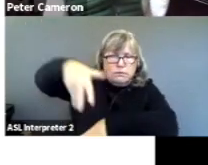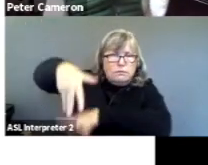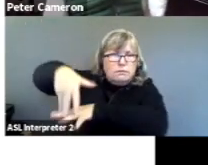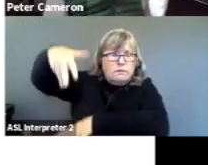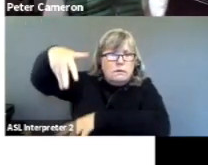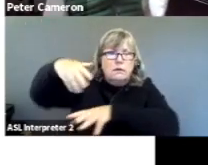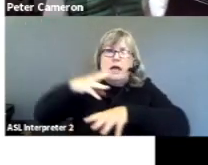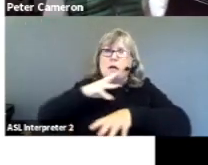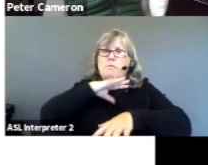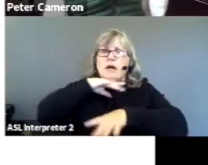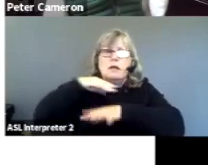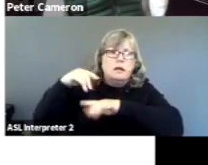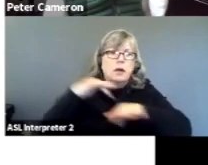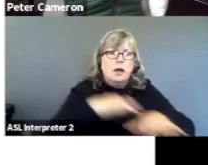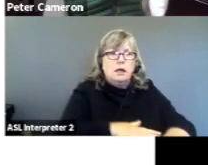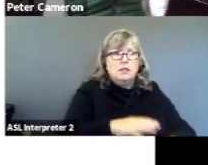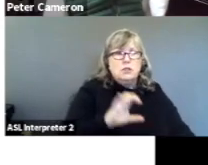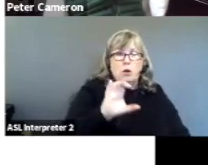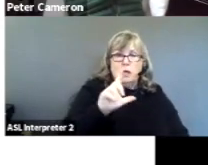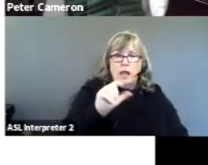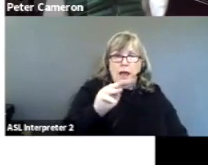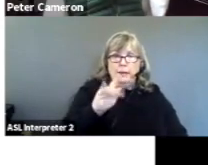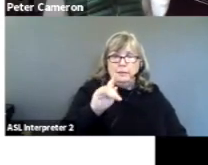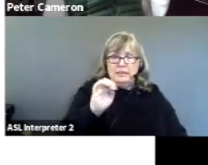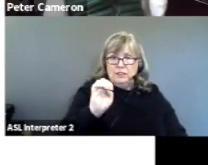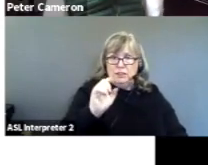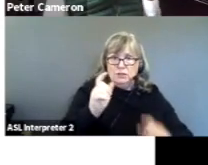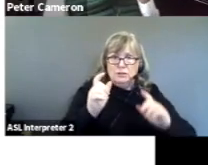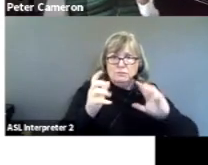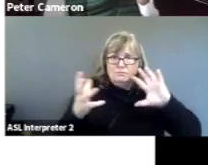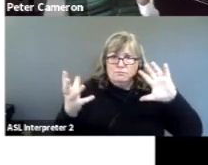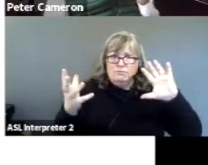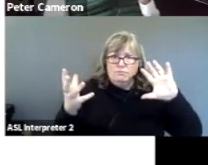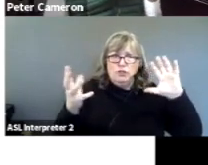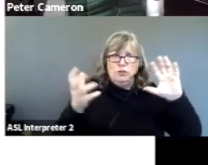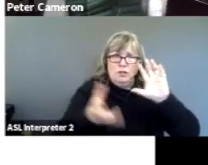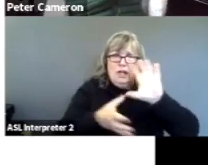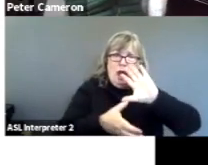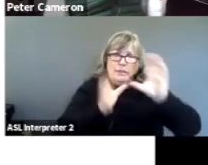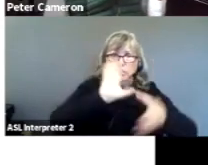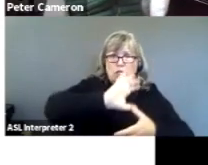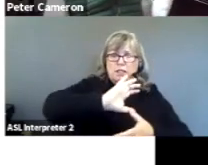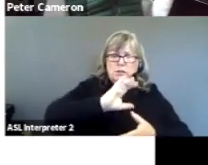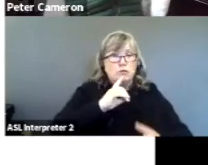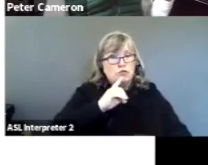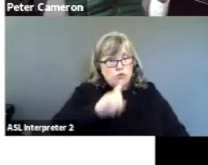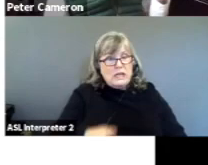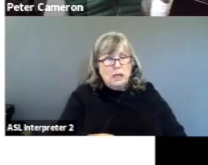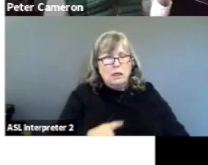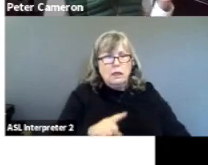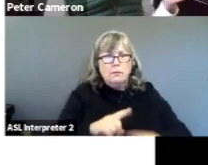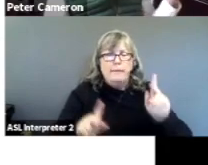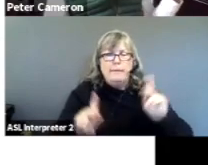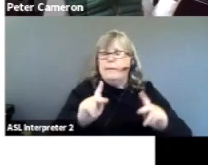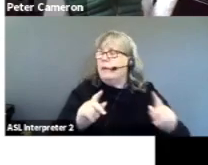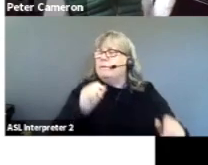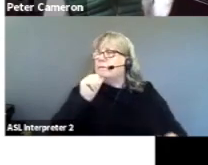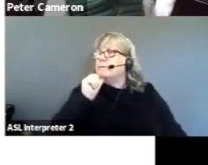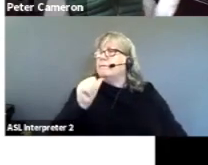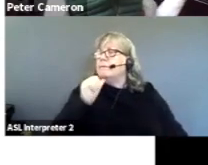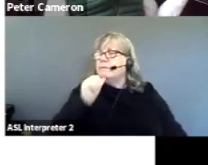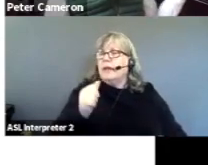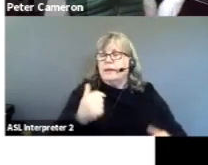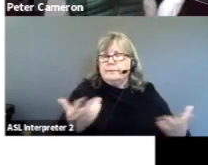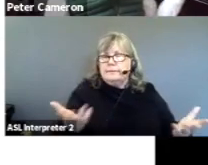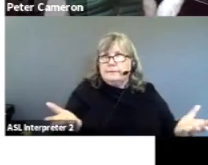call people who still deny it. And then the political divisiveness. We're still stuck with this